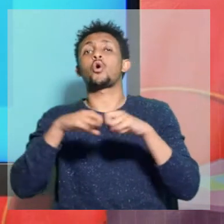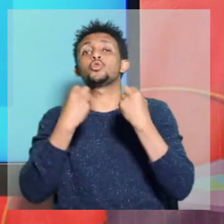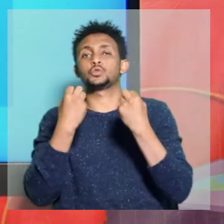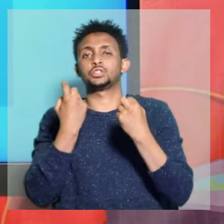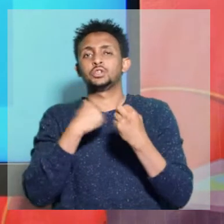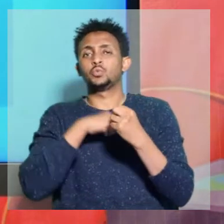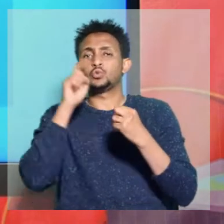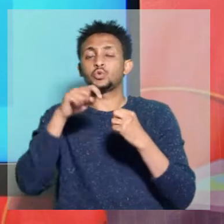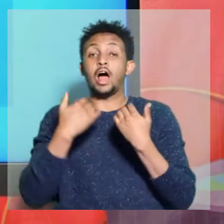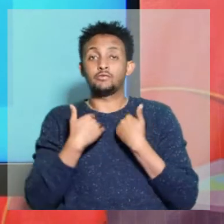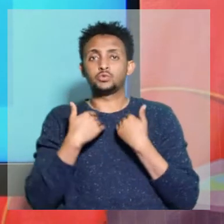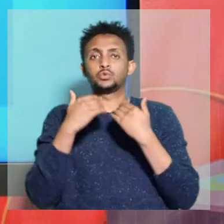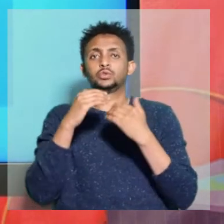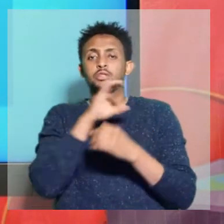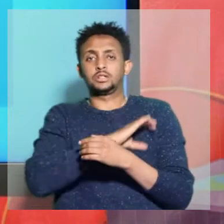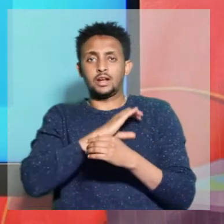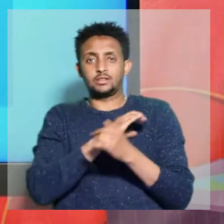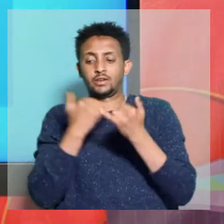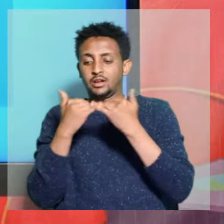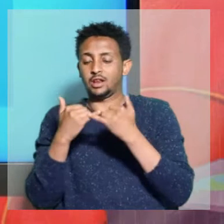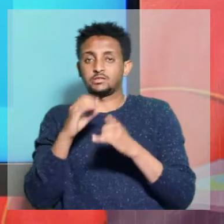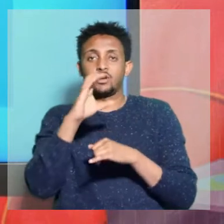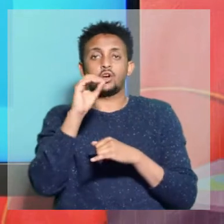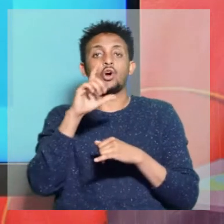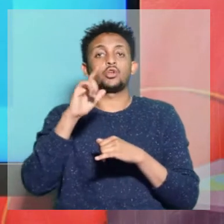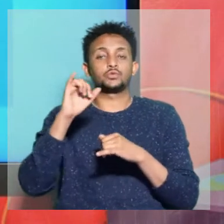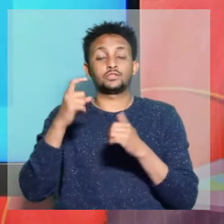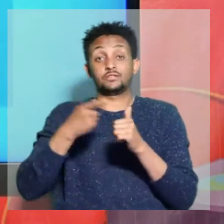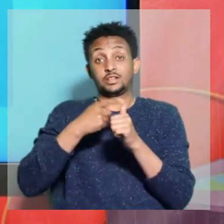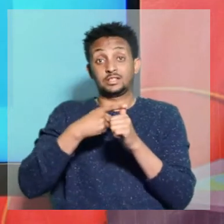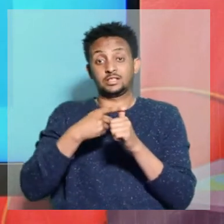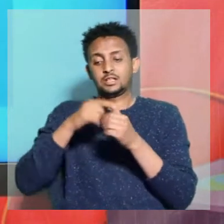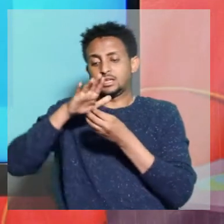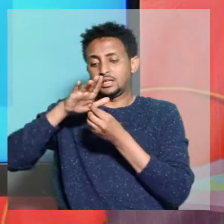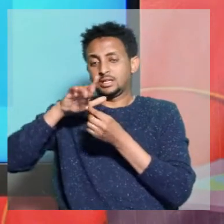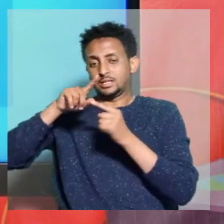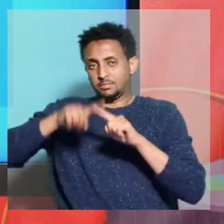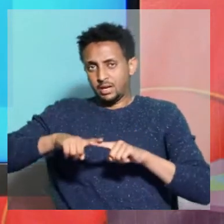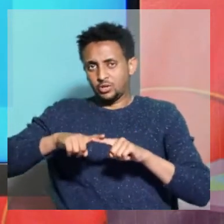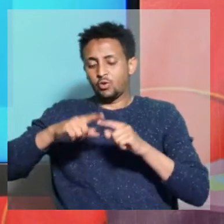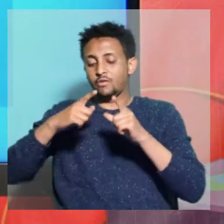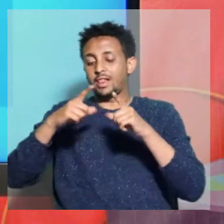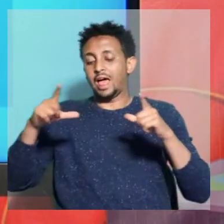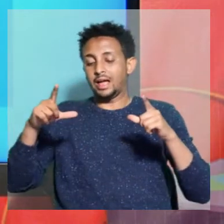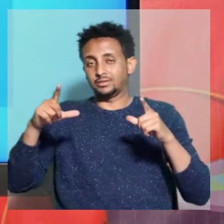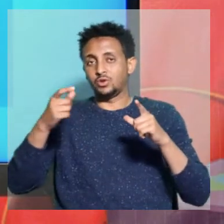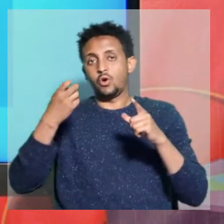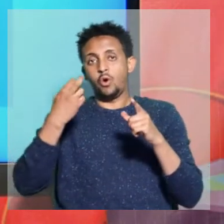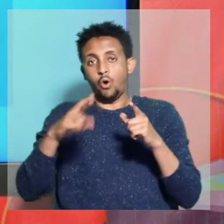We should have to have criteria to classify collision. The first thing, depending on the lines of the action